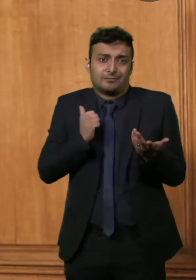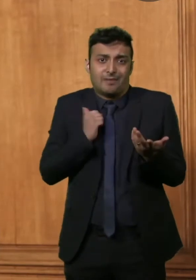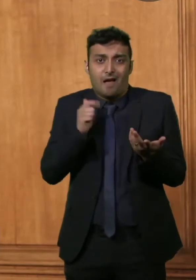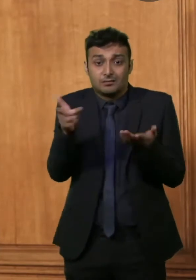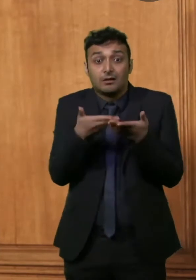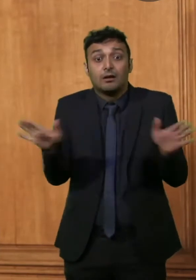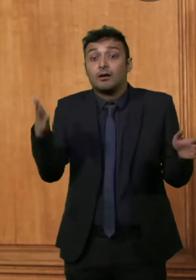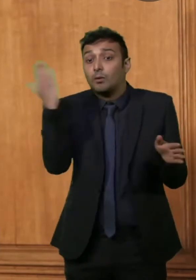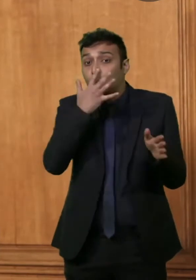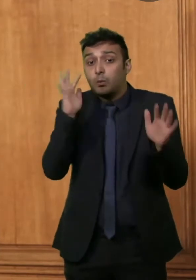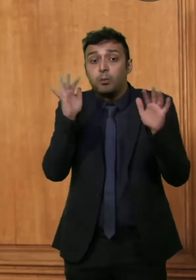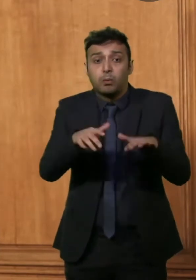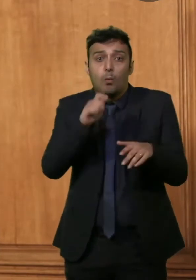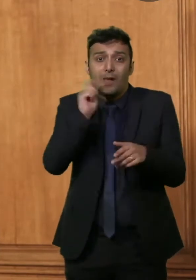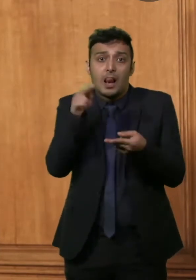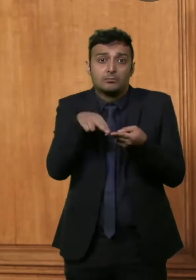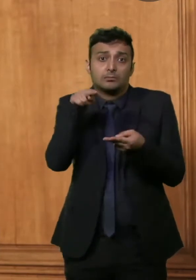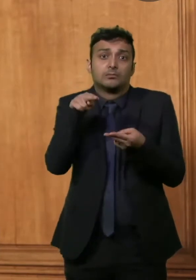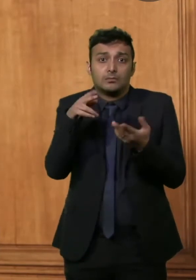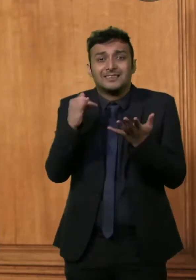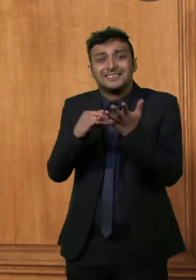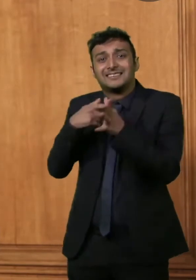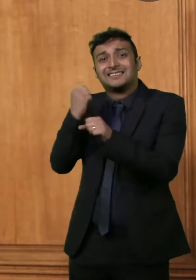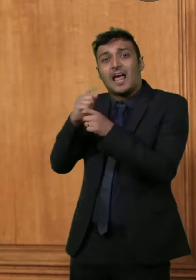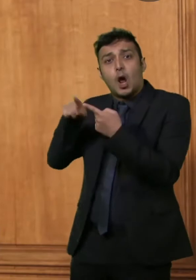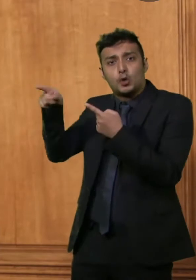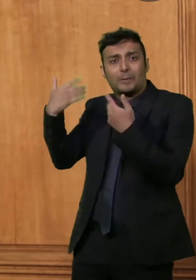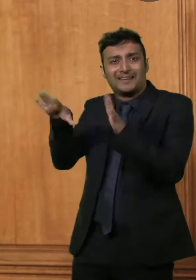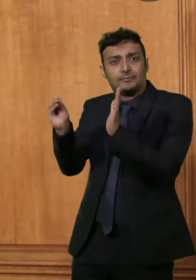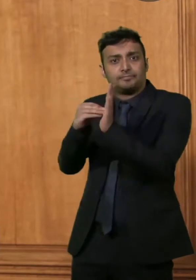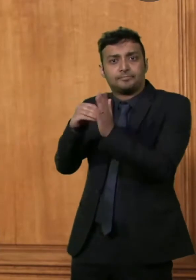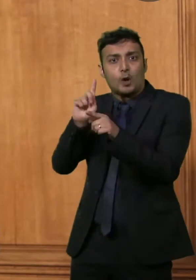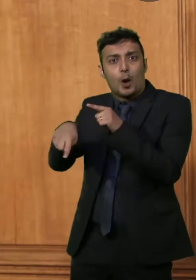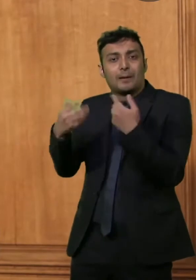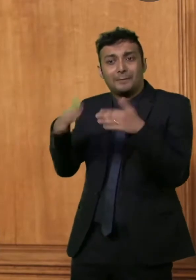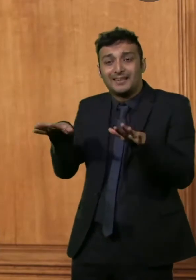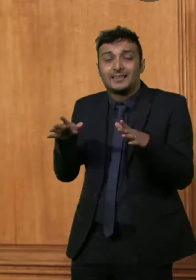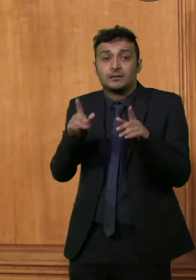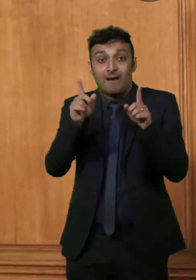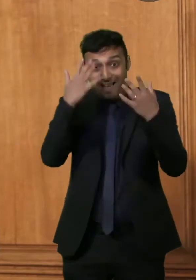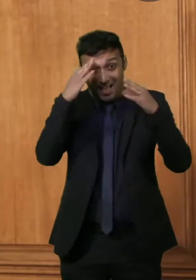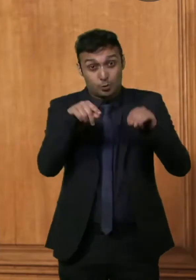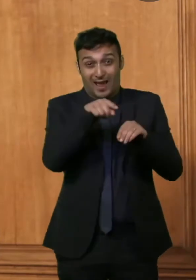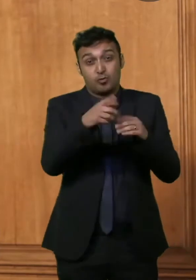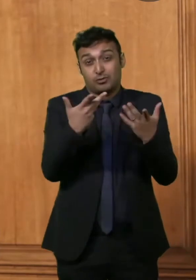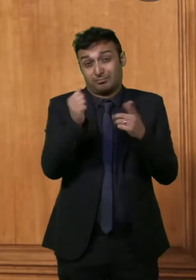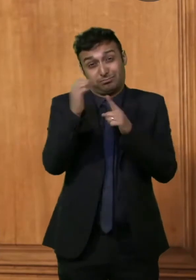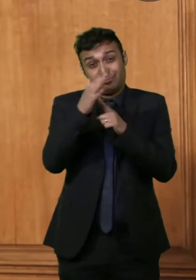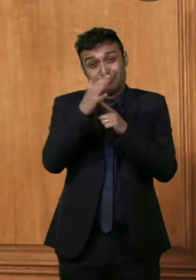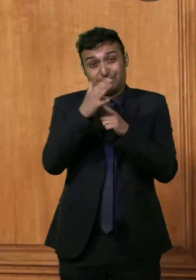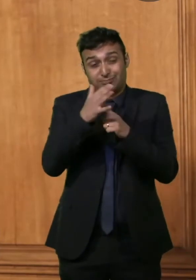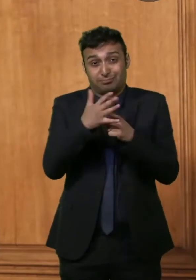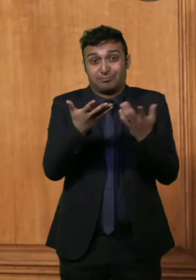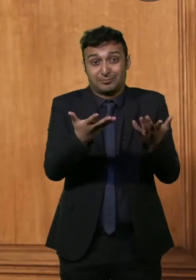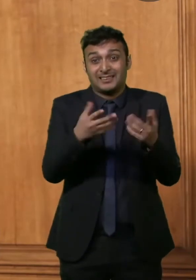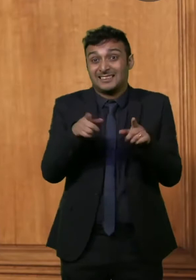that. But clearly education is of critical public health importance, just as much as COVID is. And